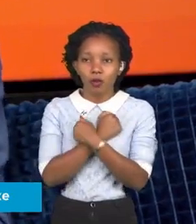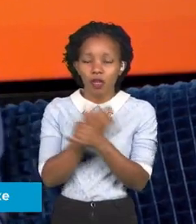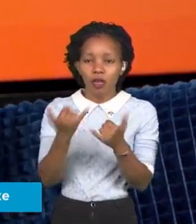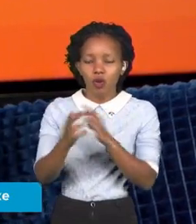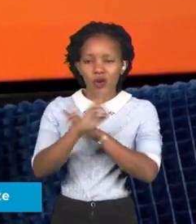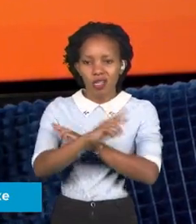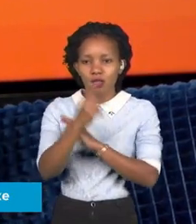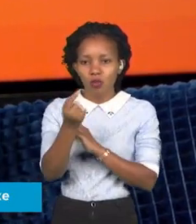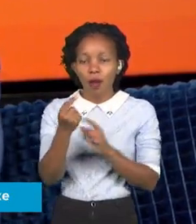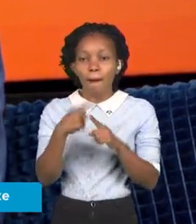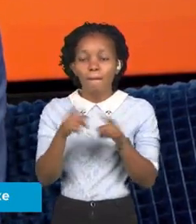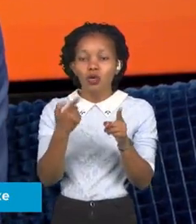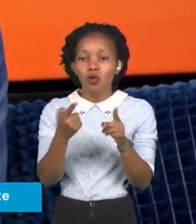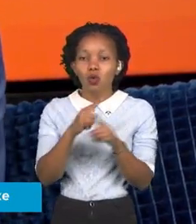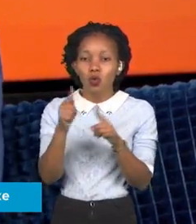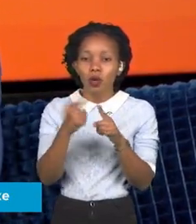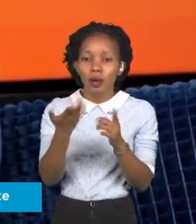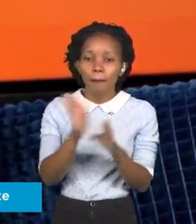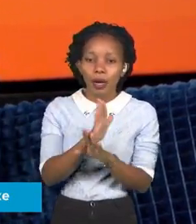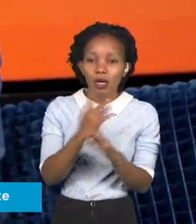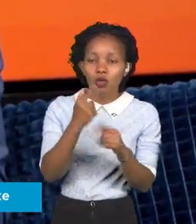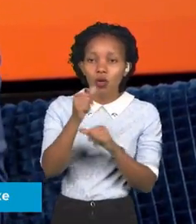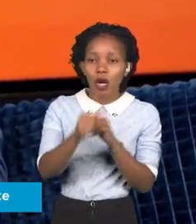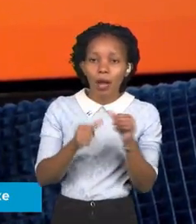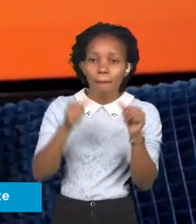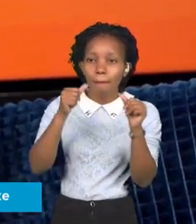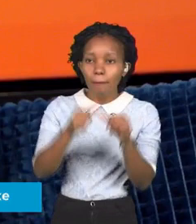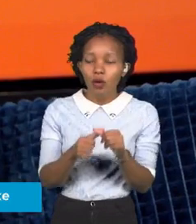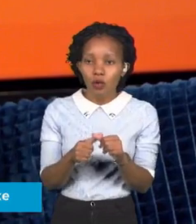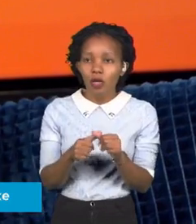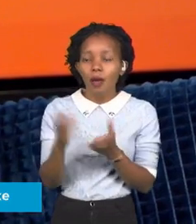a short break, but when you come back, we want to talk about now